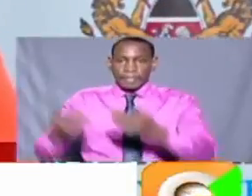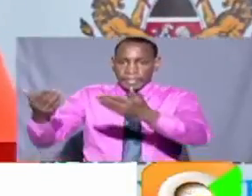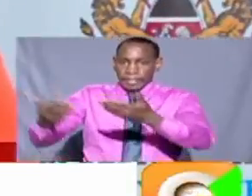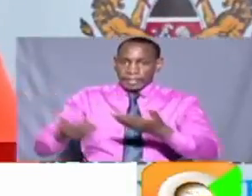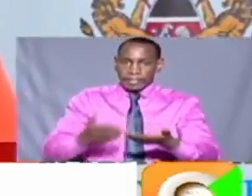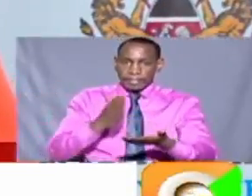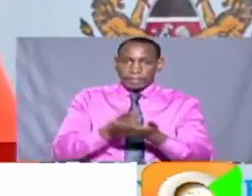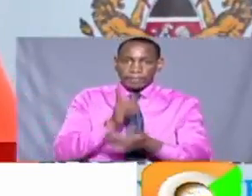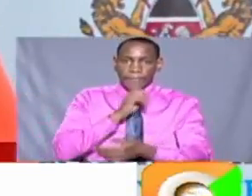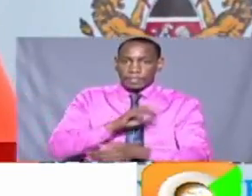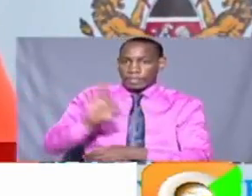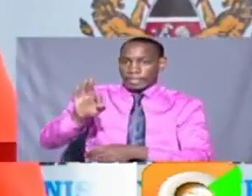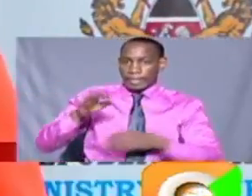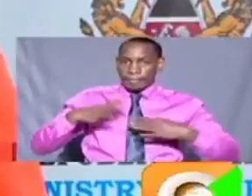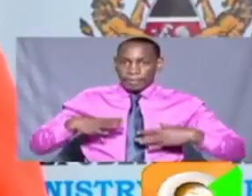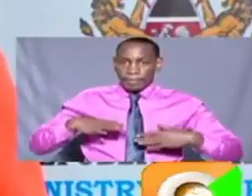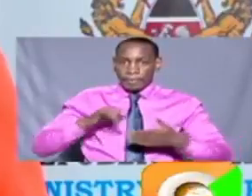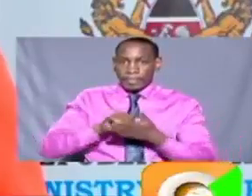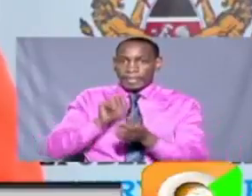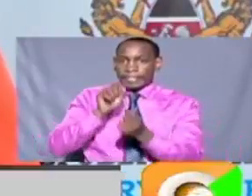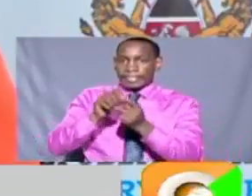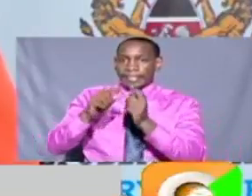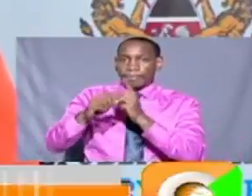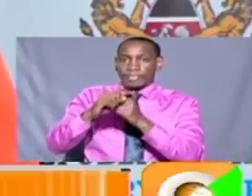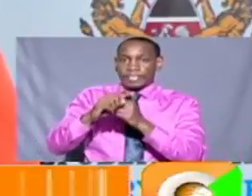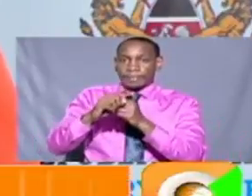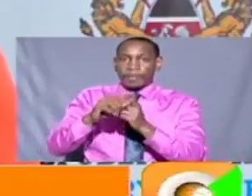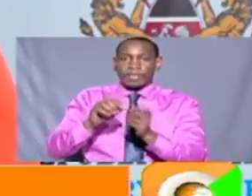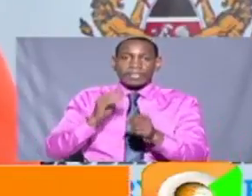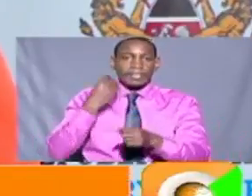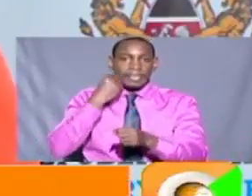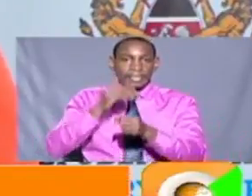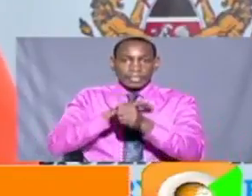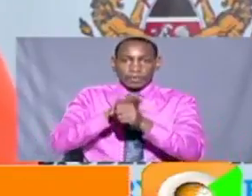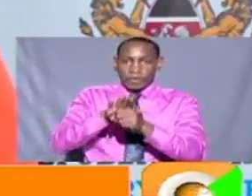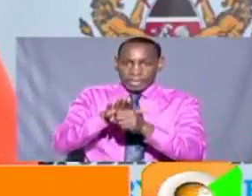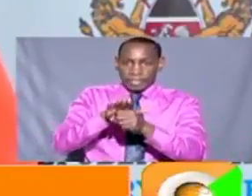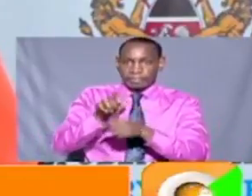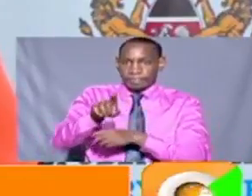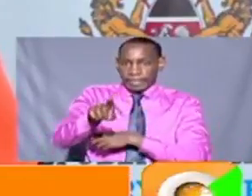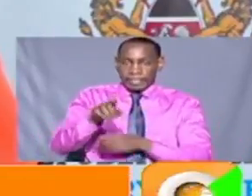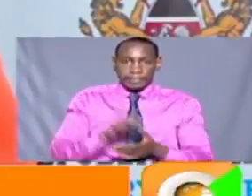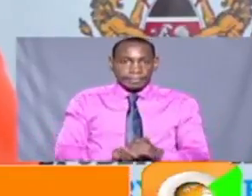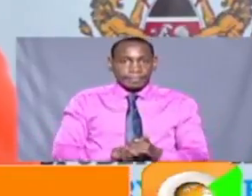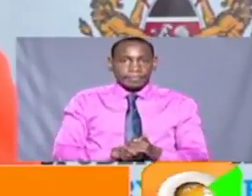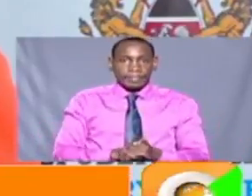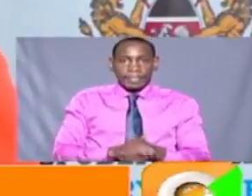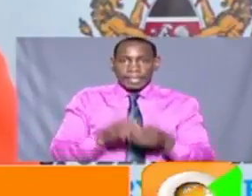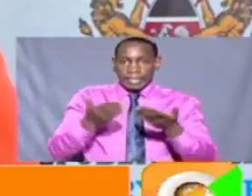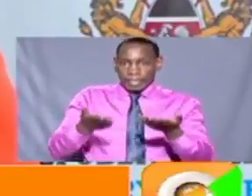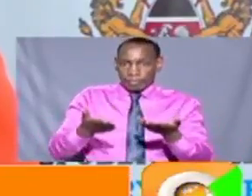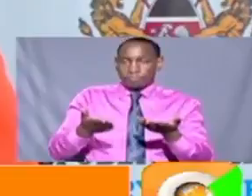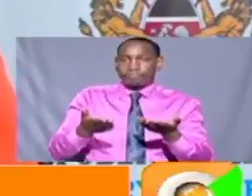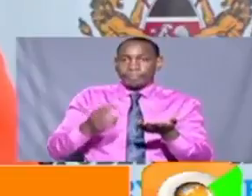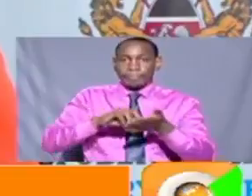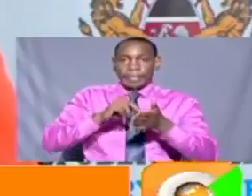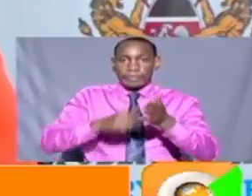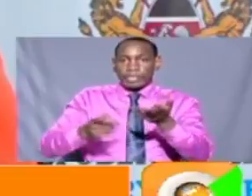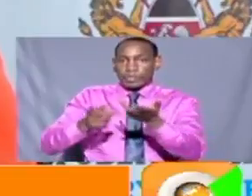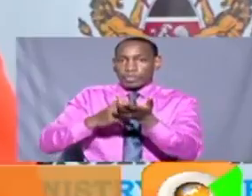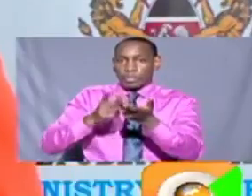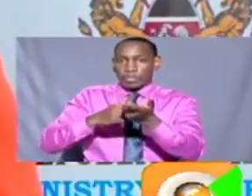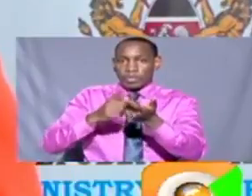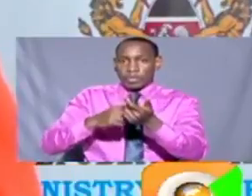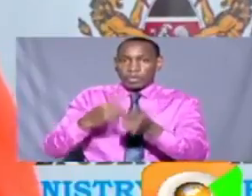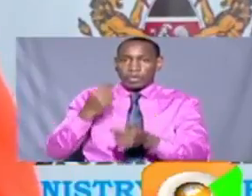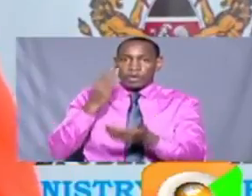of 3 people who have tested positive for coronavirus disease. This brings the total number